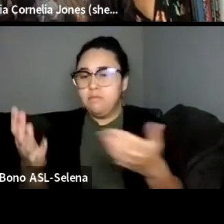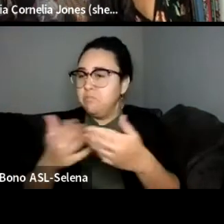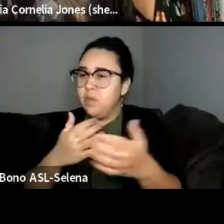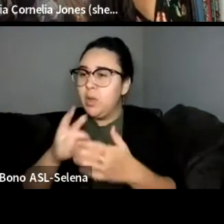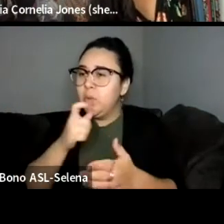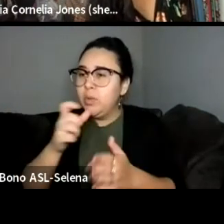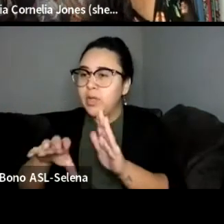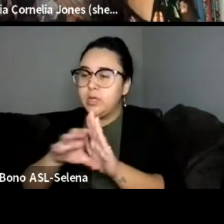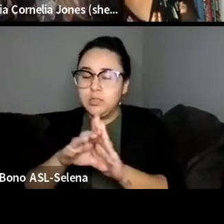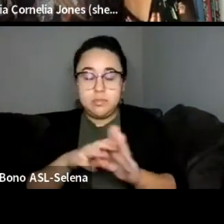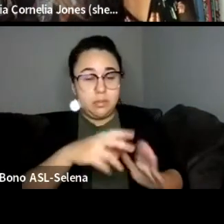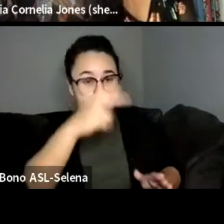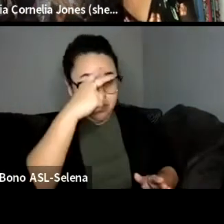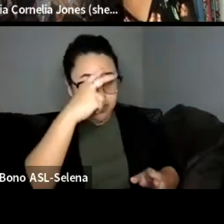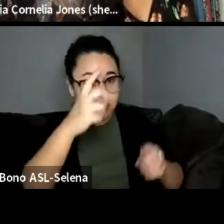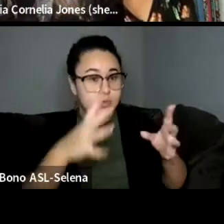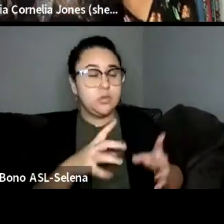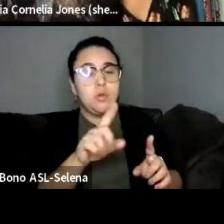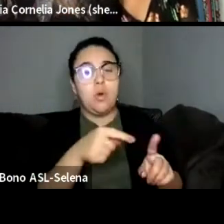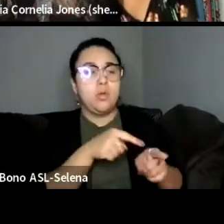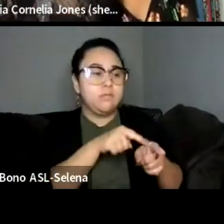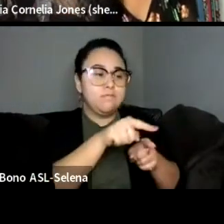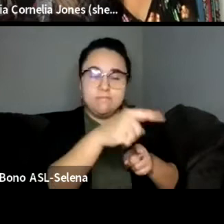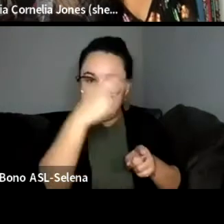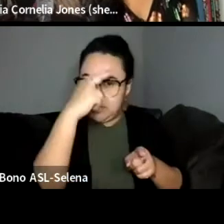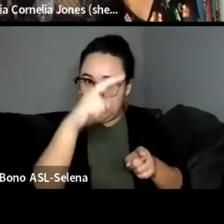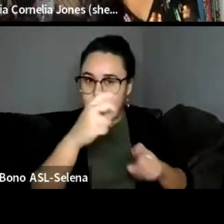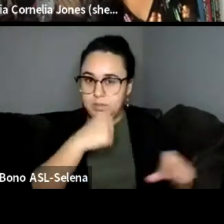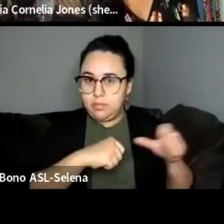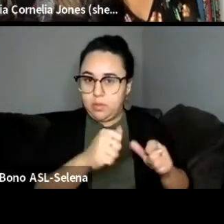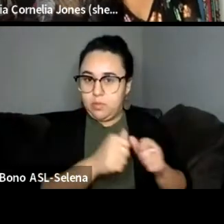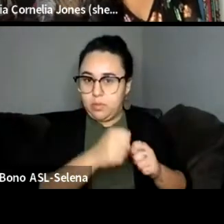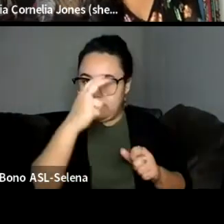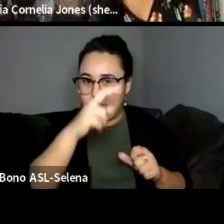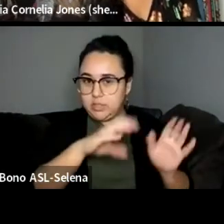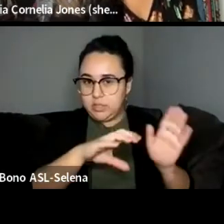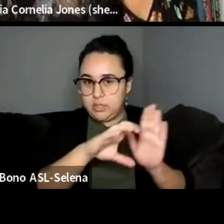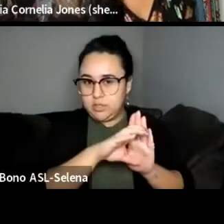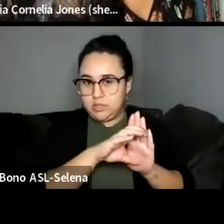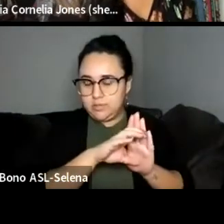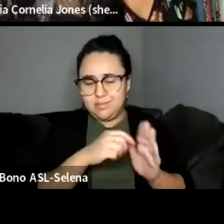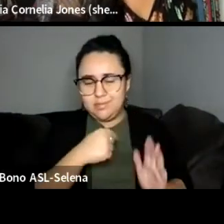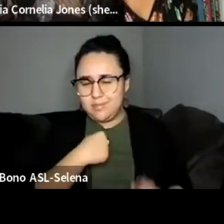So, and you know, I don't believe that to be true. So